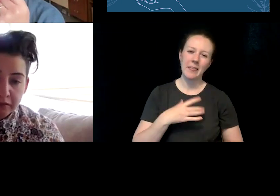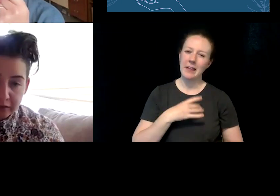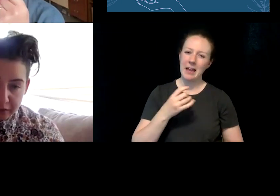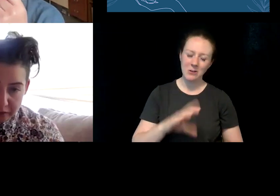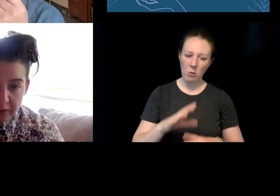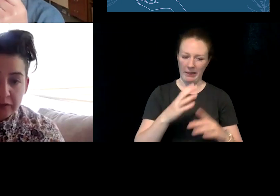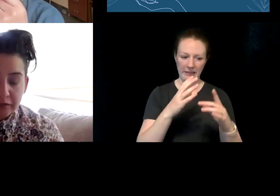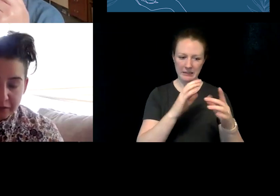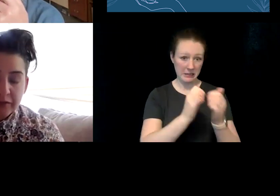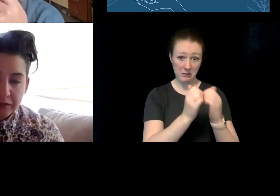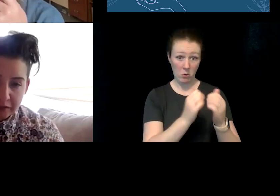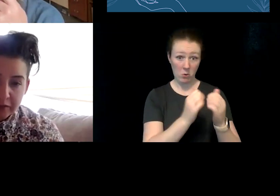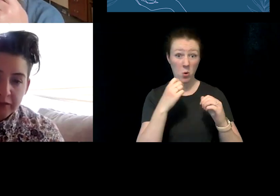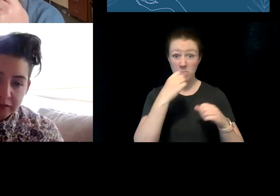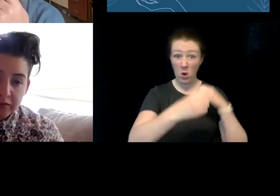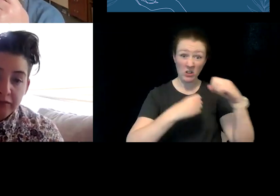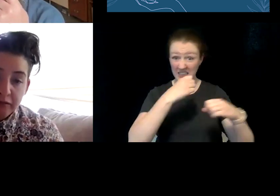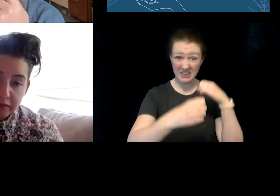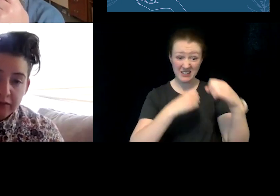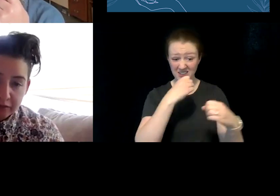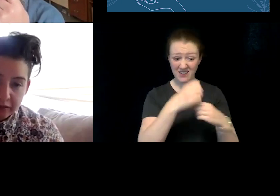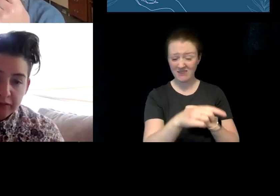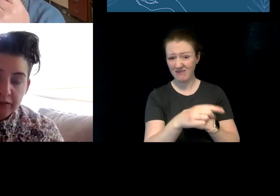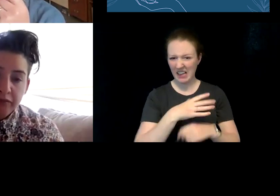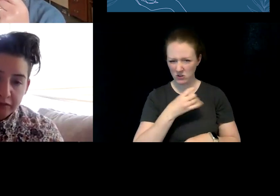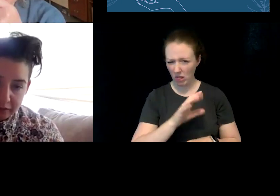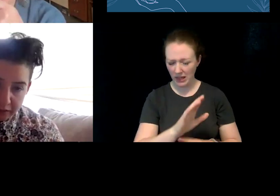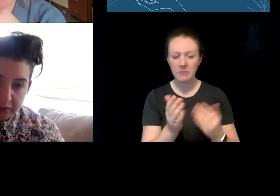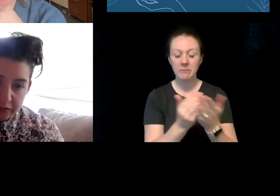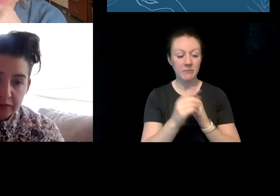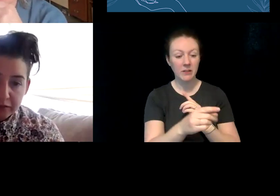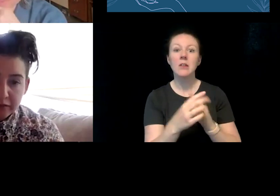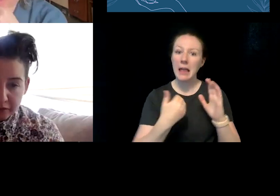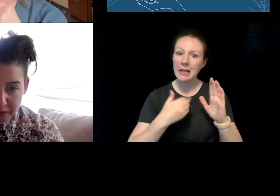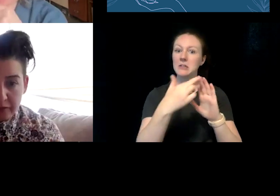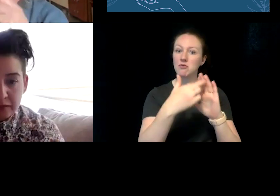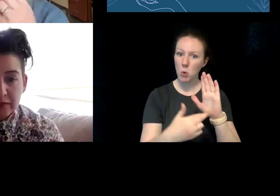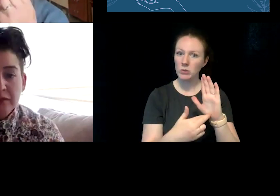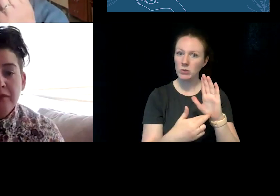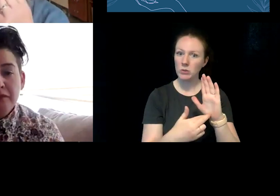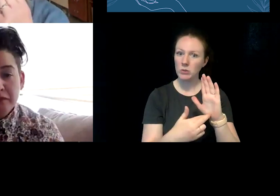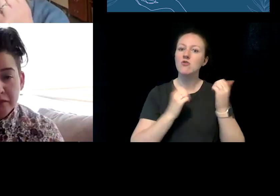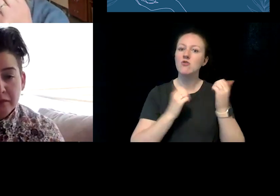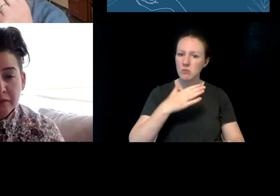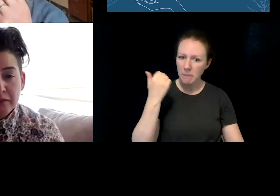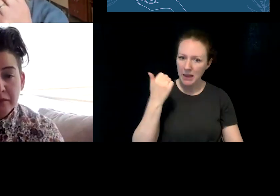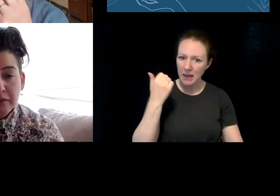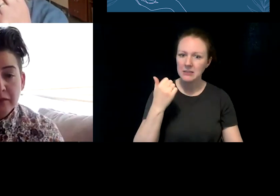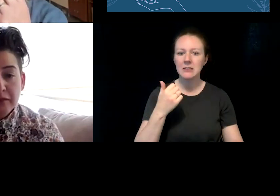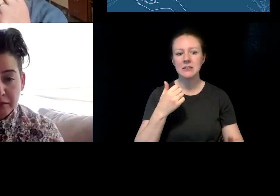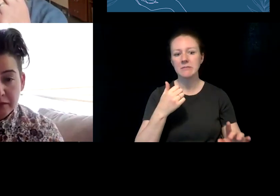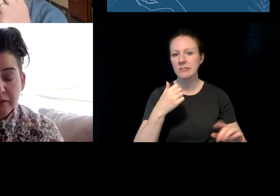like any sport. Like there is the protection, there's the rules, but then within it, you play, you go as hard as you can, well, with the right kind of, you